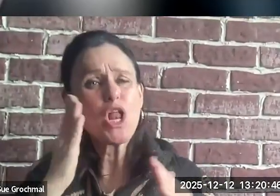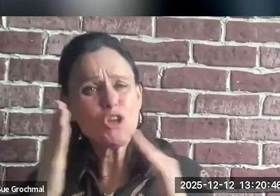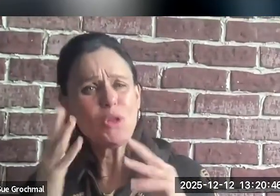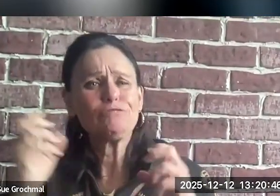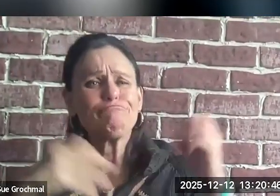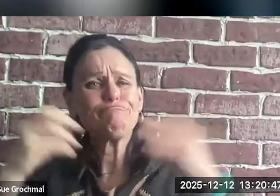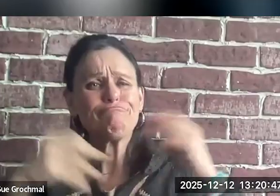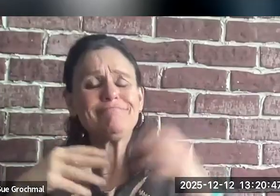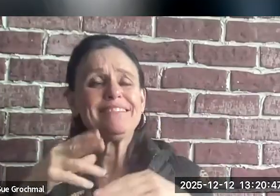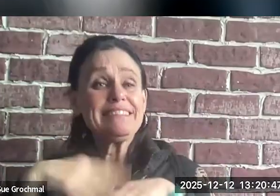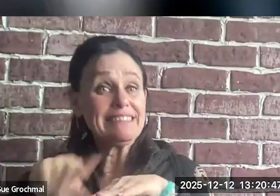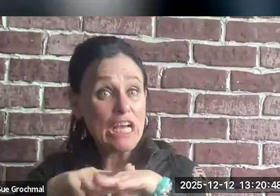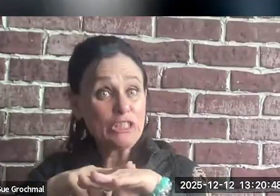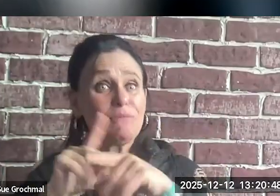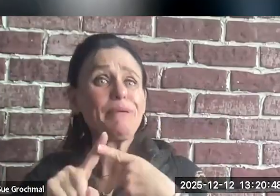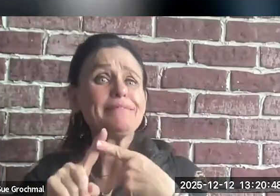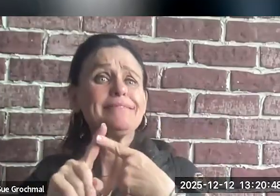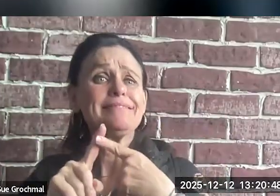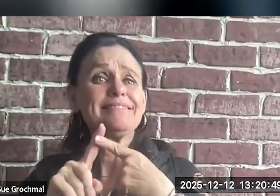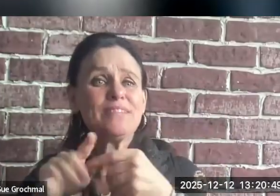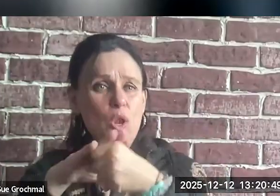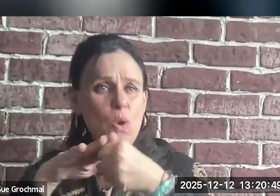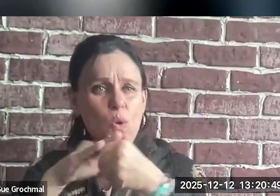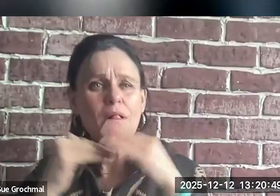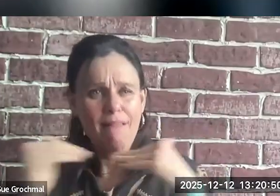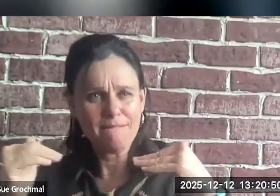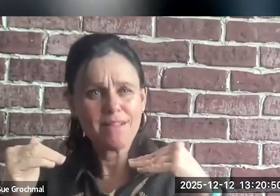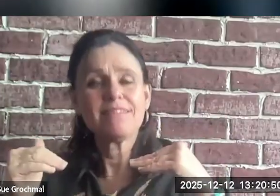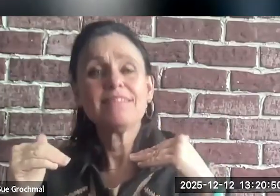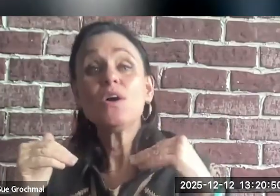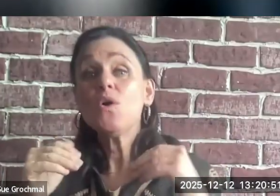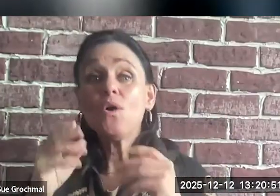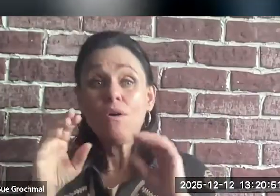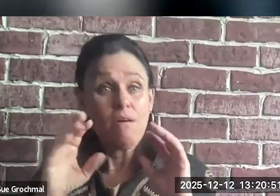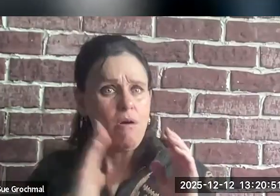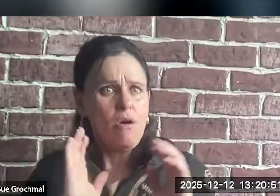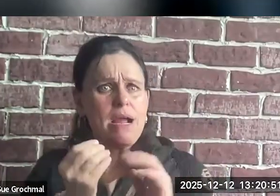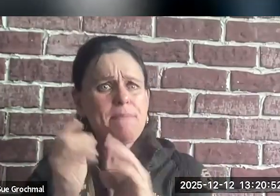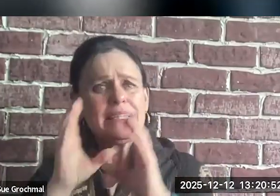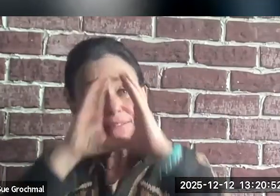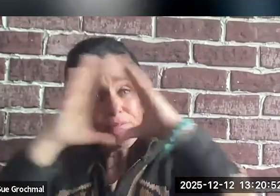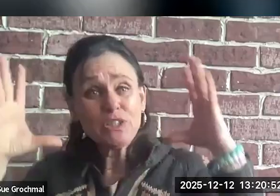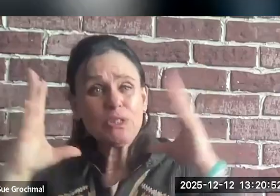at a national and local level to incite social change. So our organization's vision is to realize an